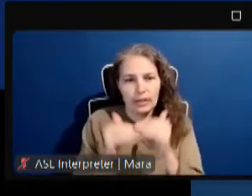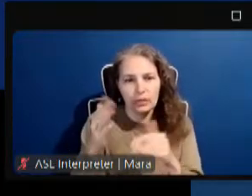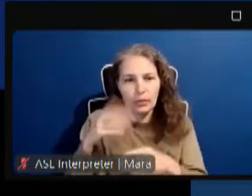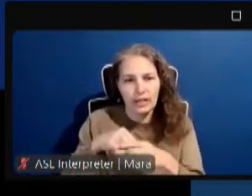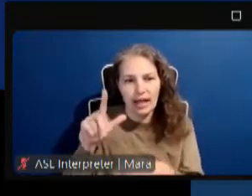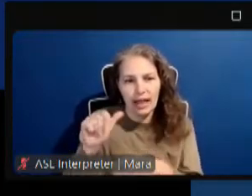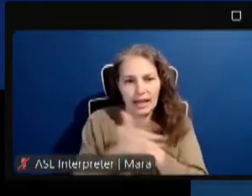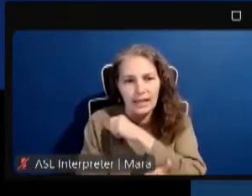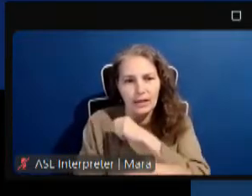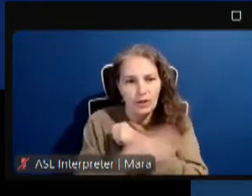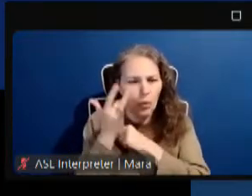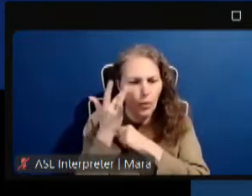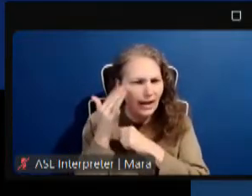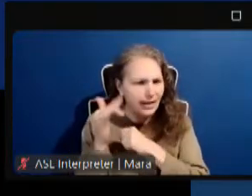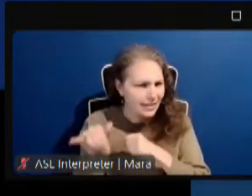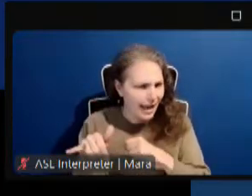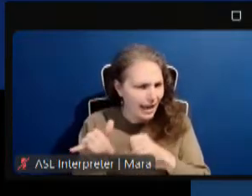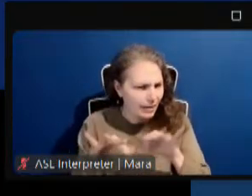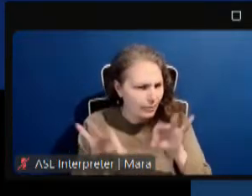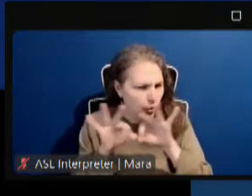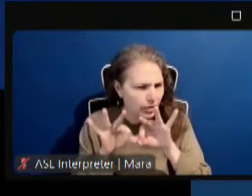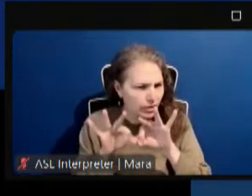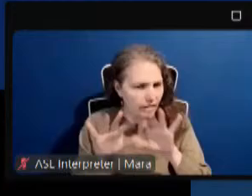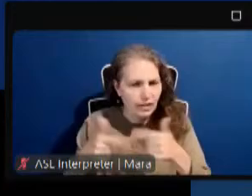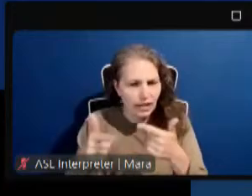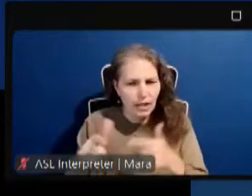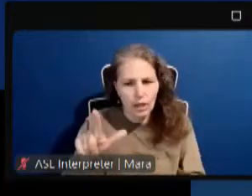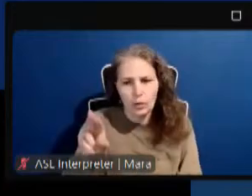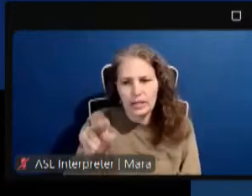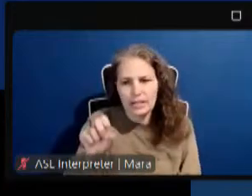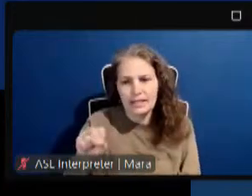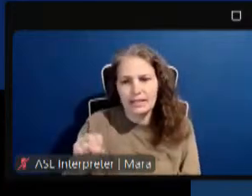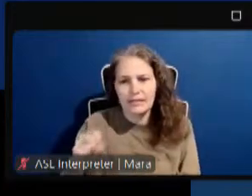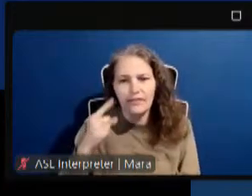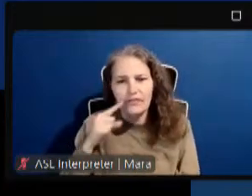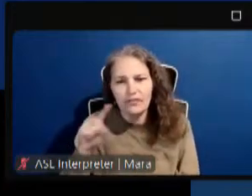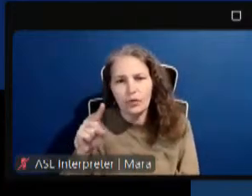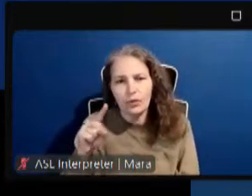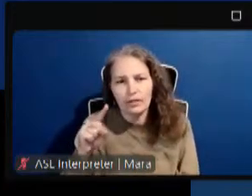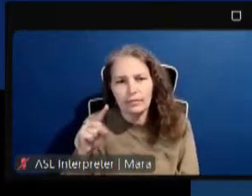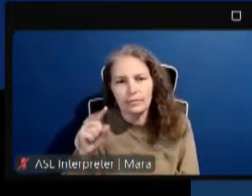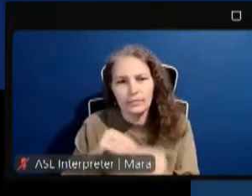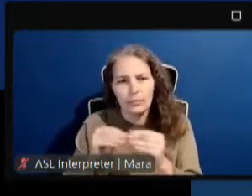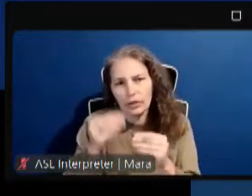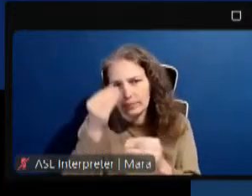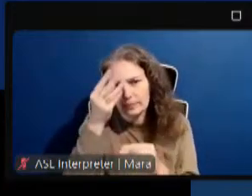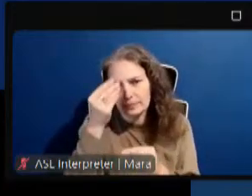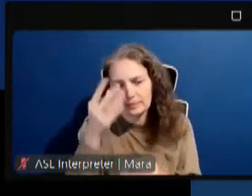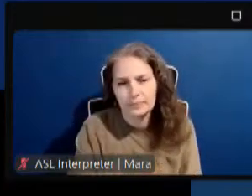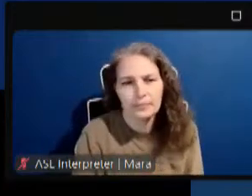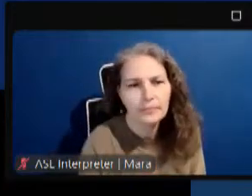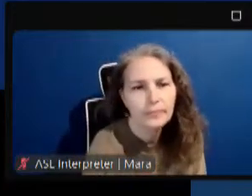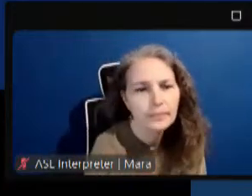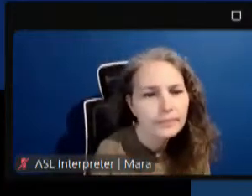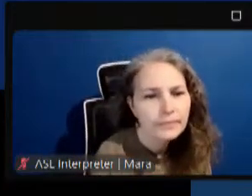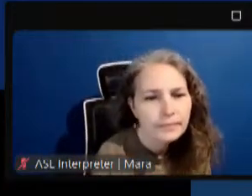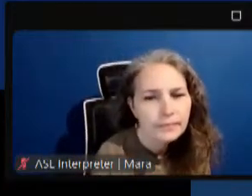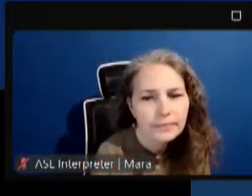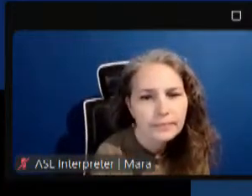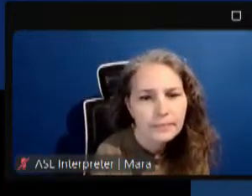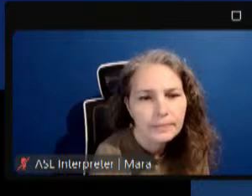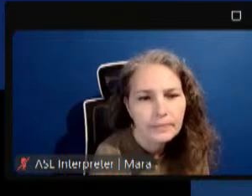they matter. And so from here, I'll turn it over to Luis for an abatement update.